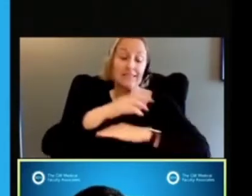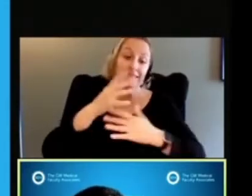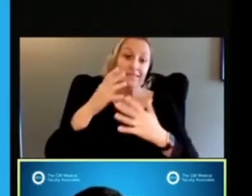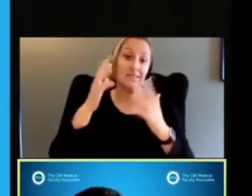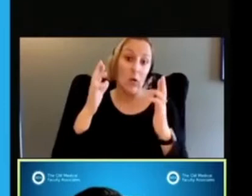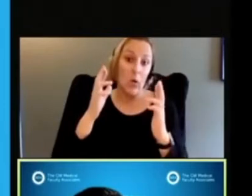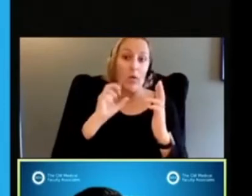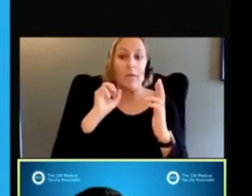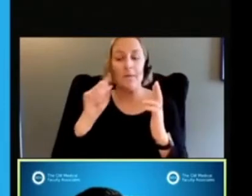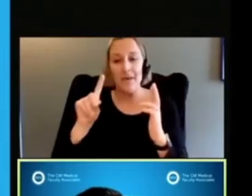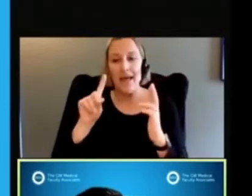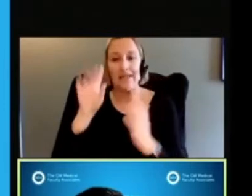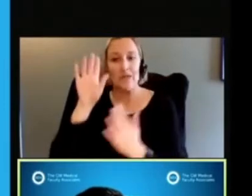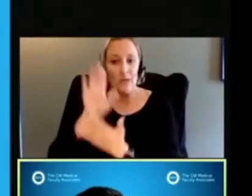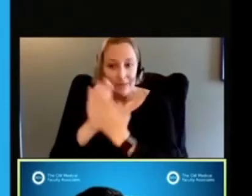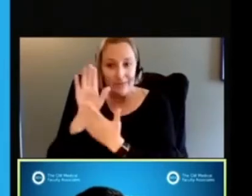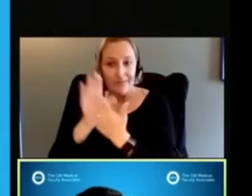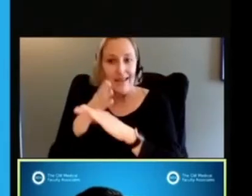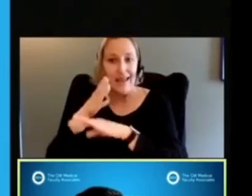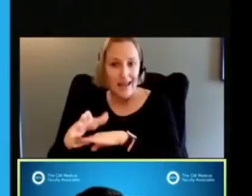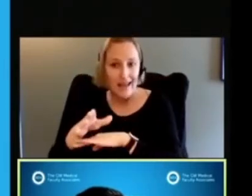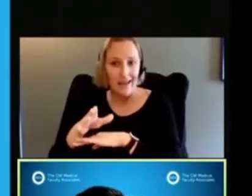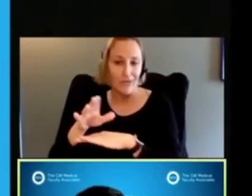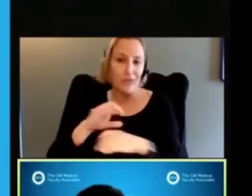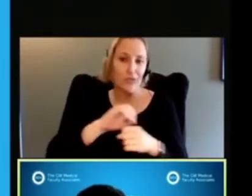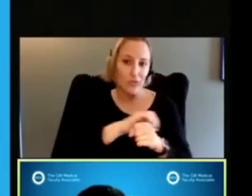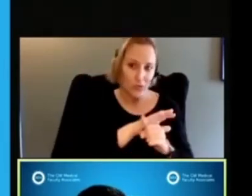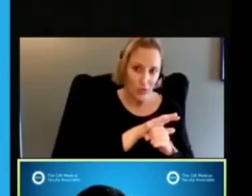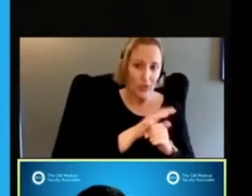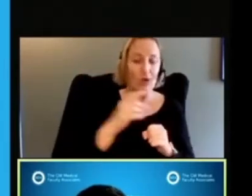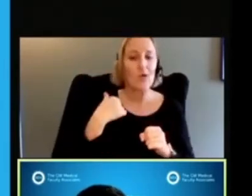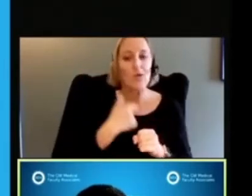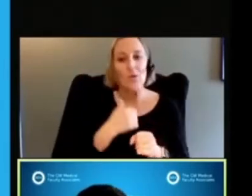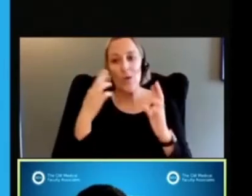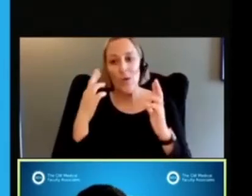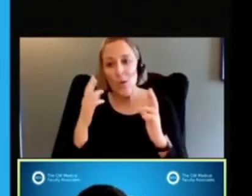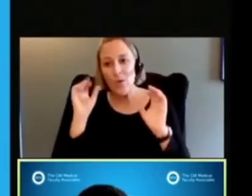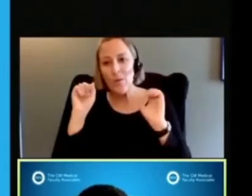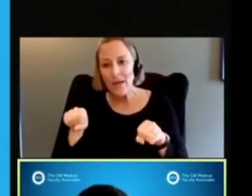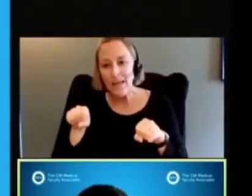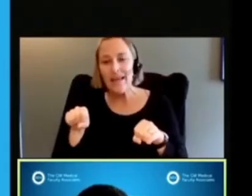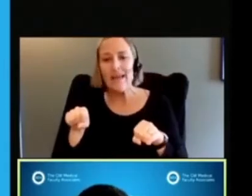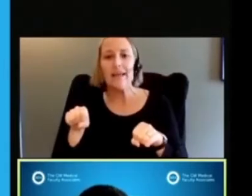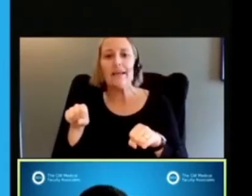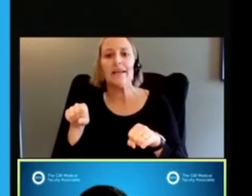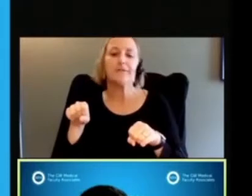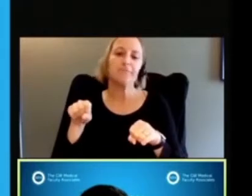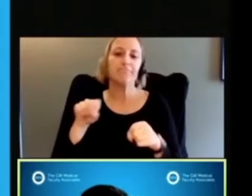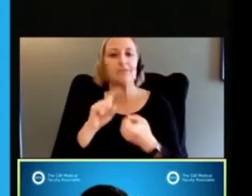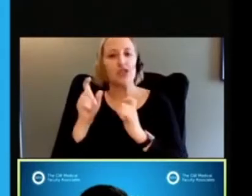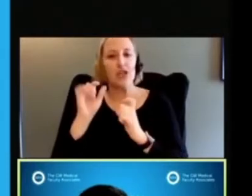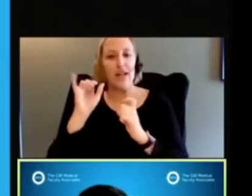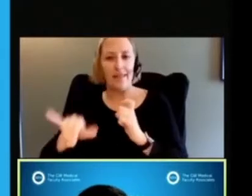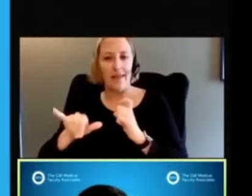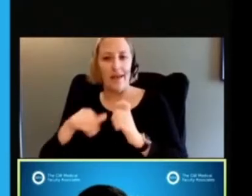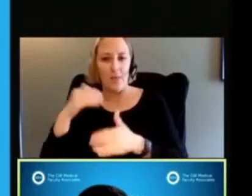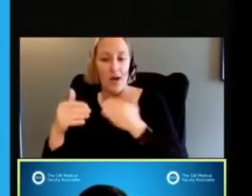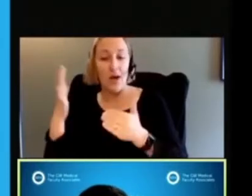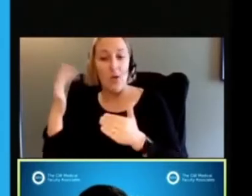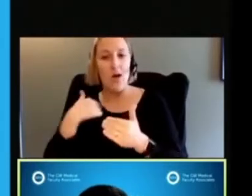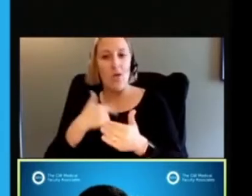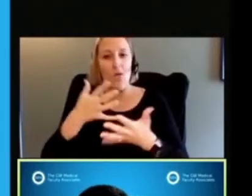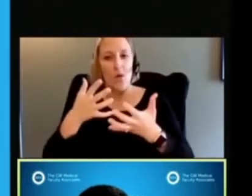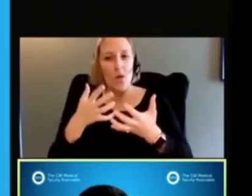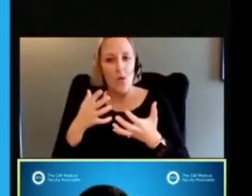pandemic, we will work on reversing that, because we really want to build more comfort level with